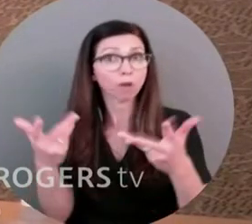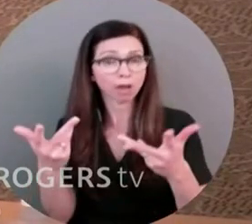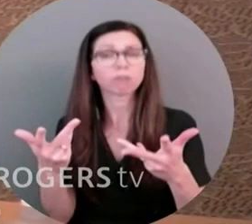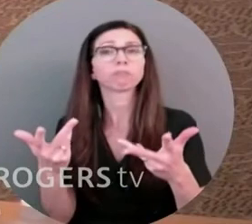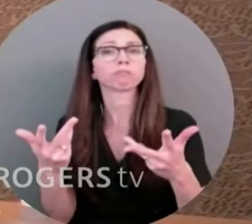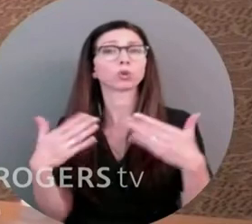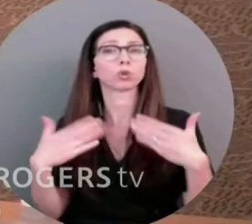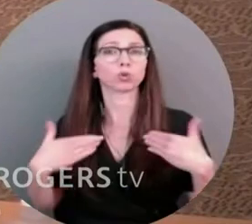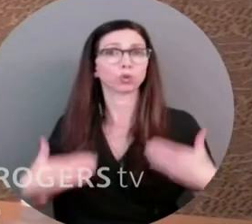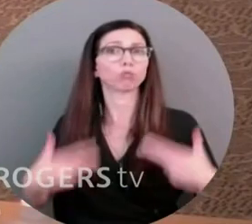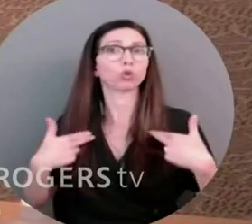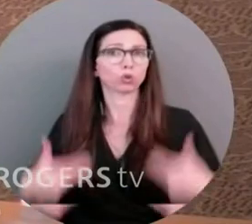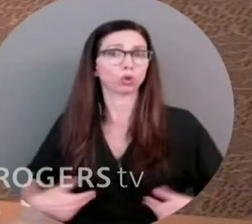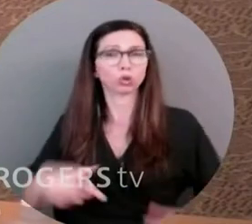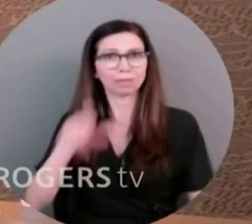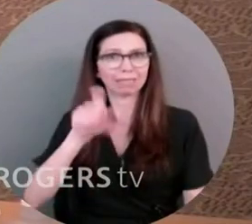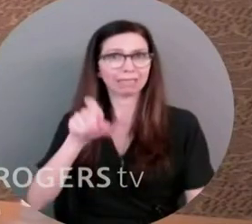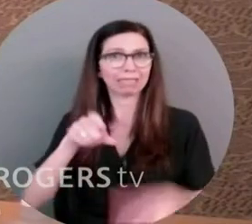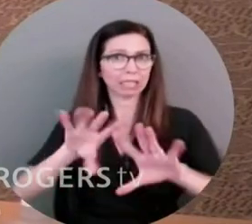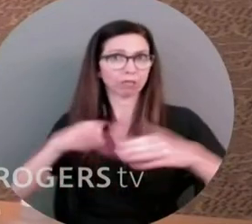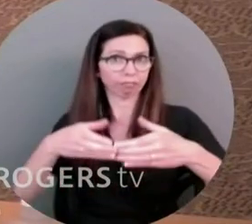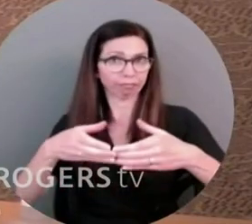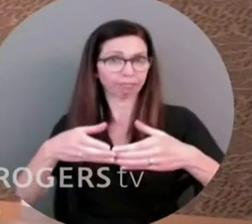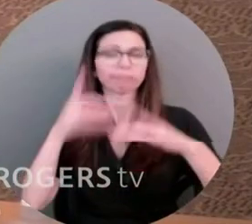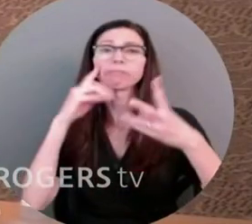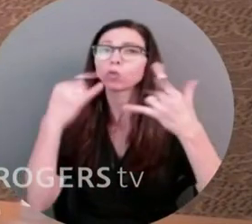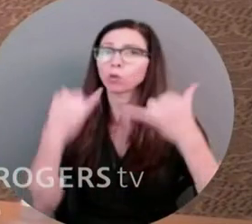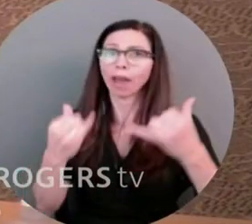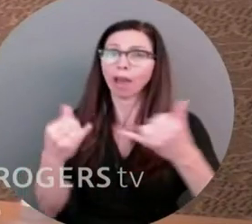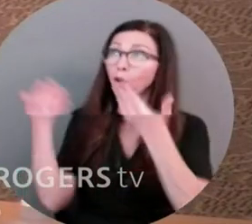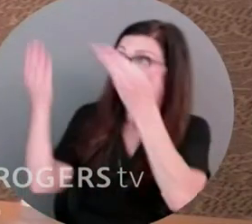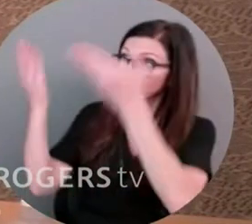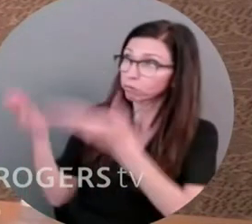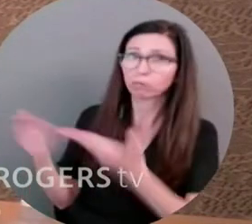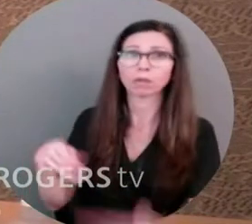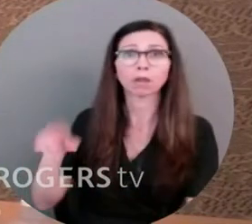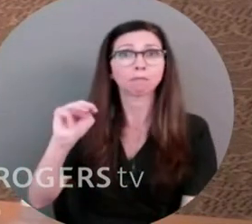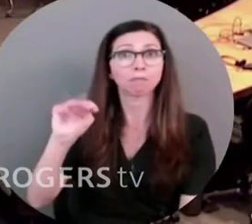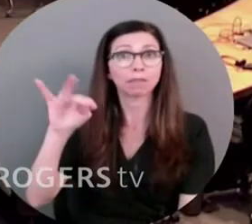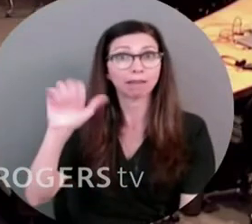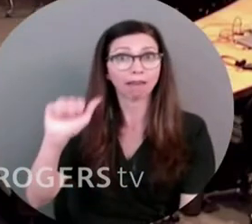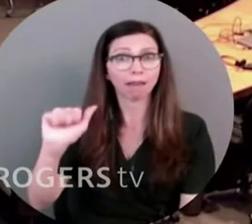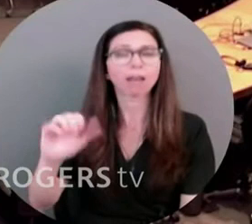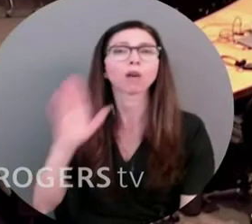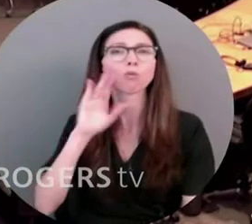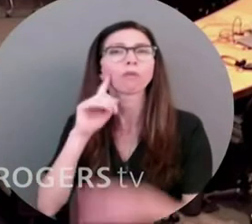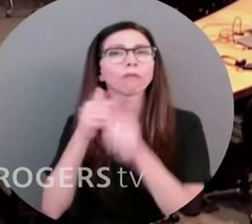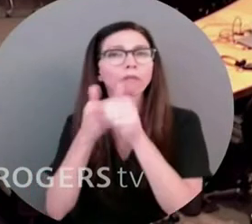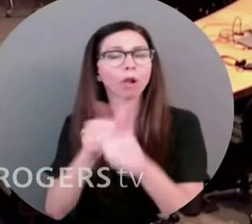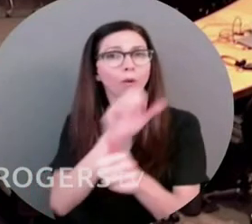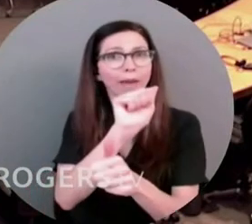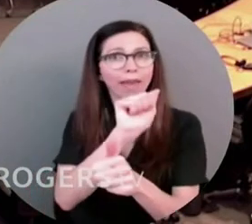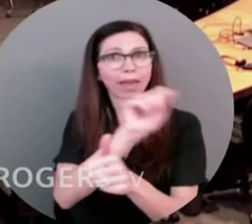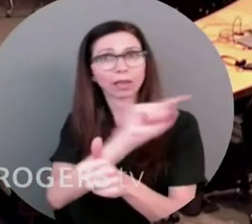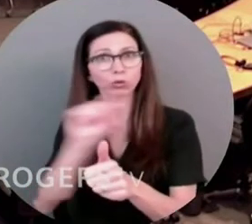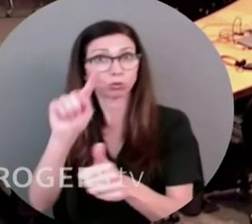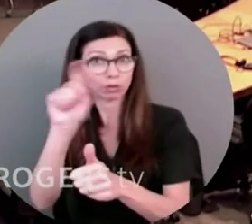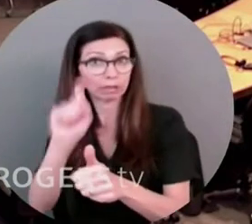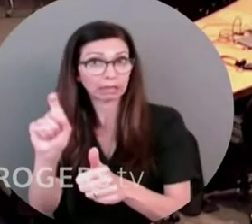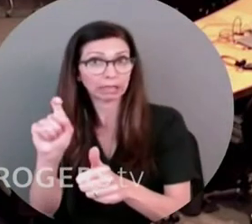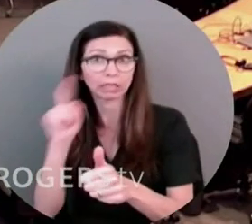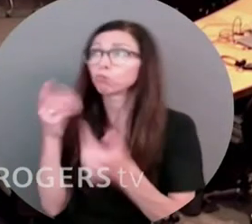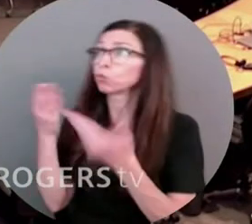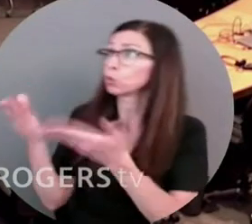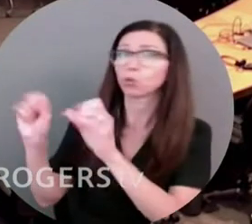humains. I will now invite each agency alphabetically to ask their question. You may ask one question with one follow-up. Par